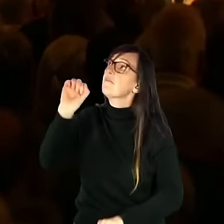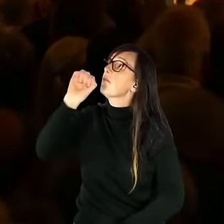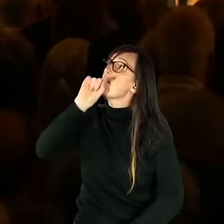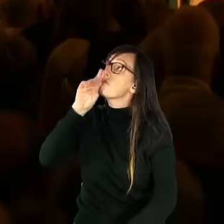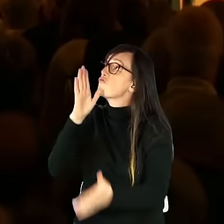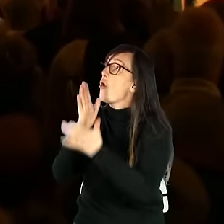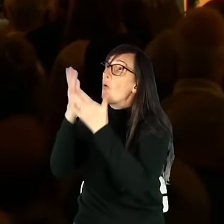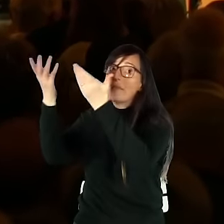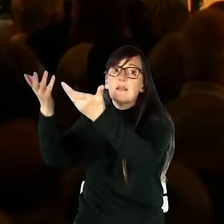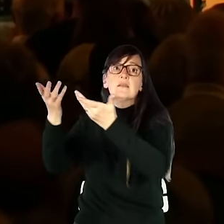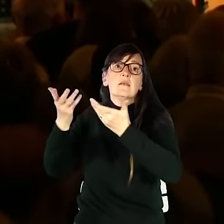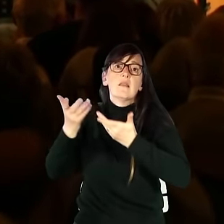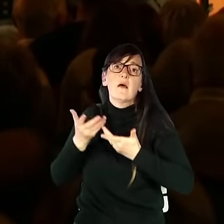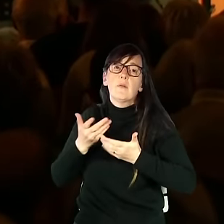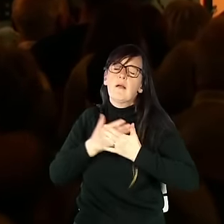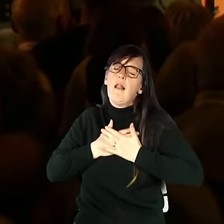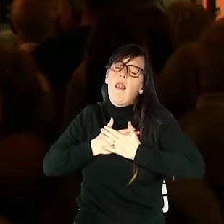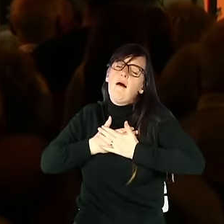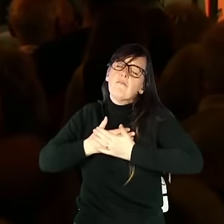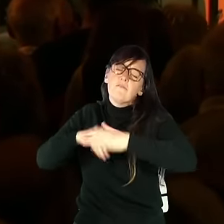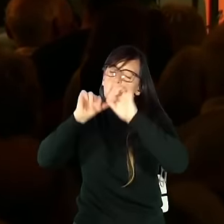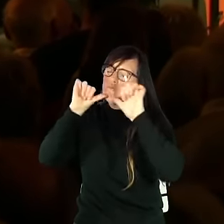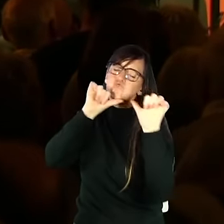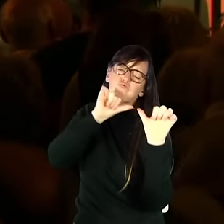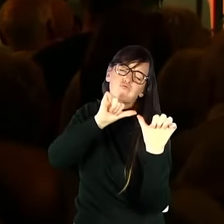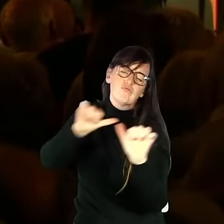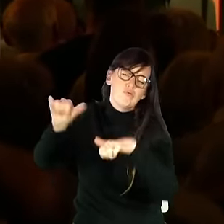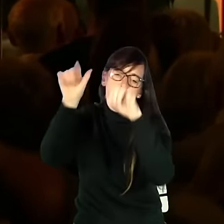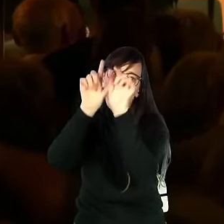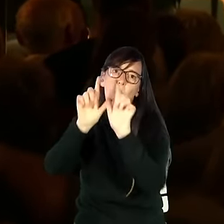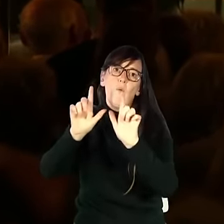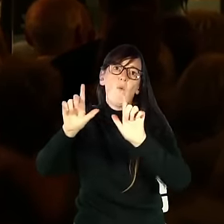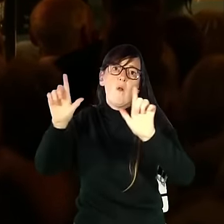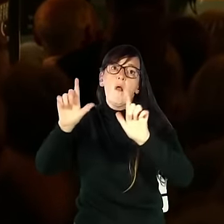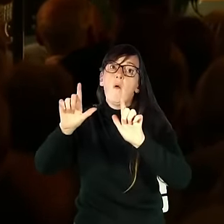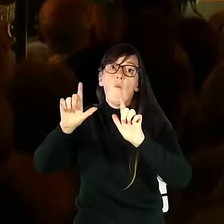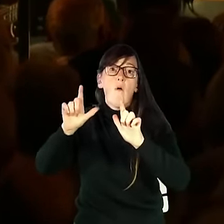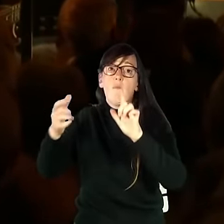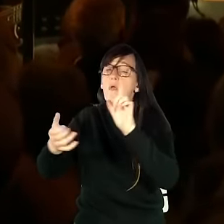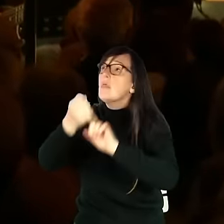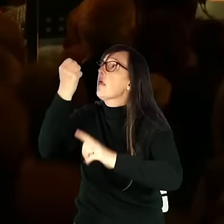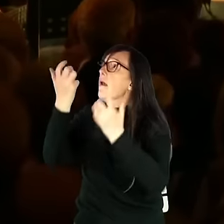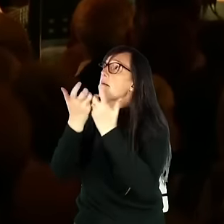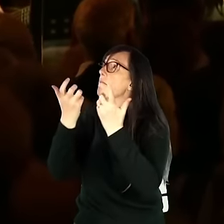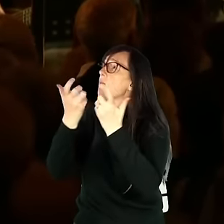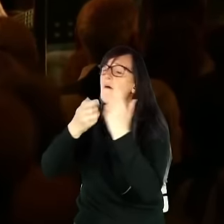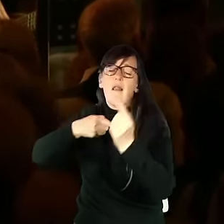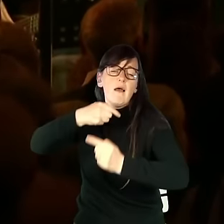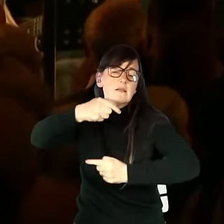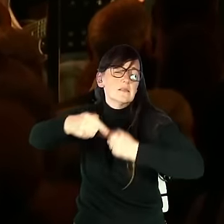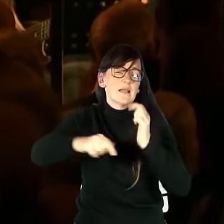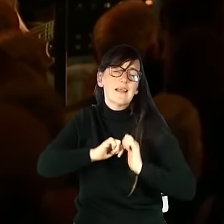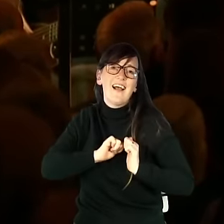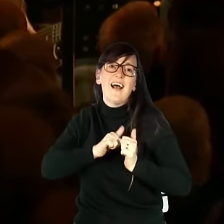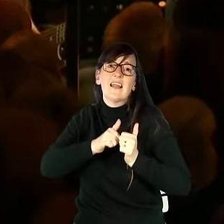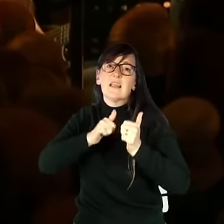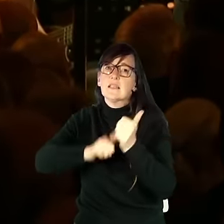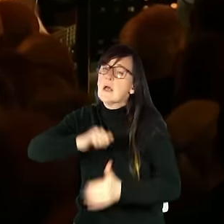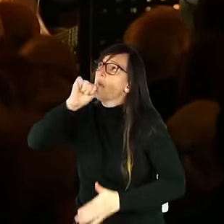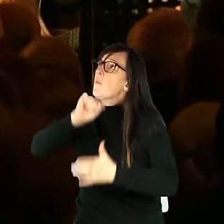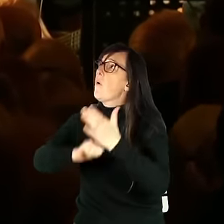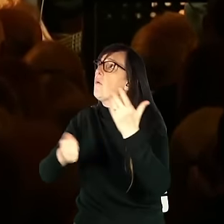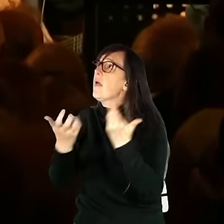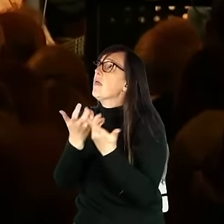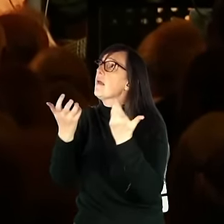Children of the promise, the beloved of the Lord, one with everlasting